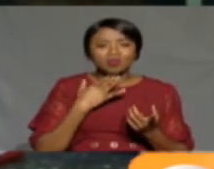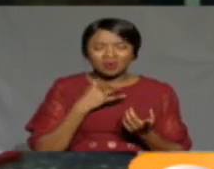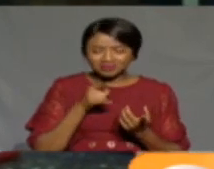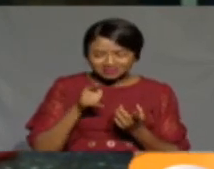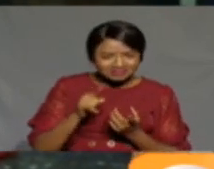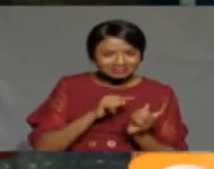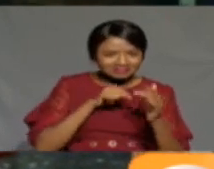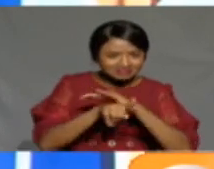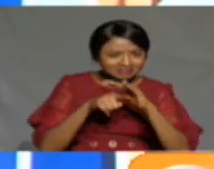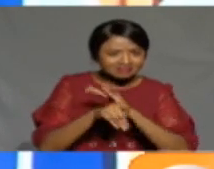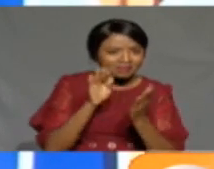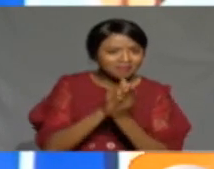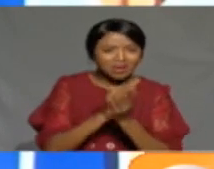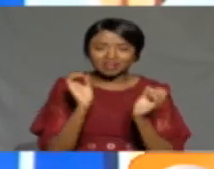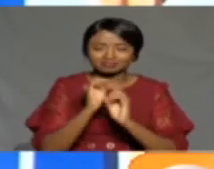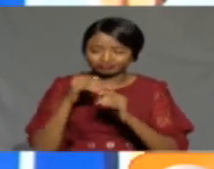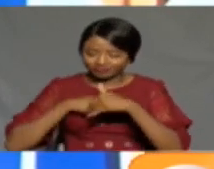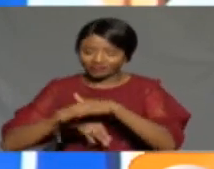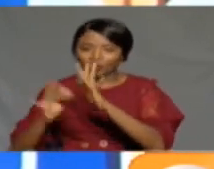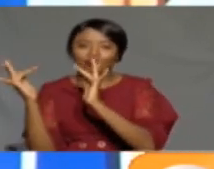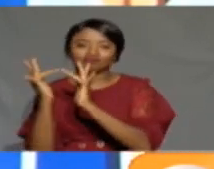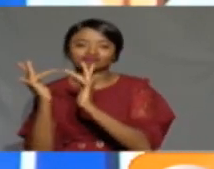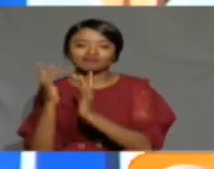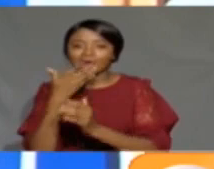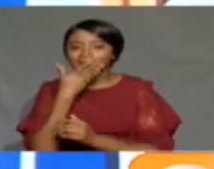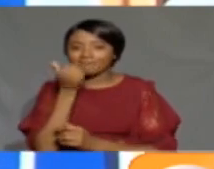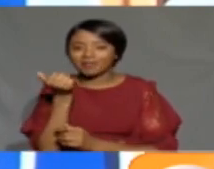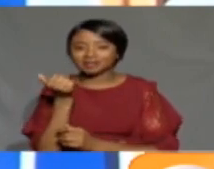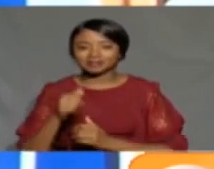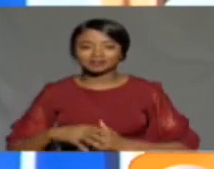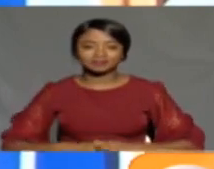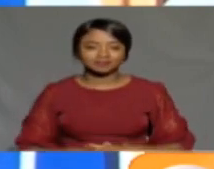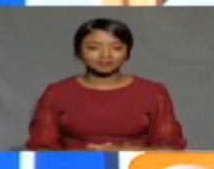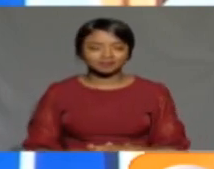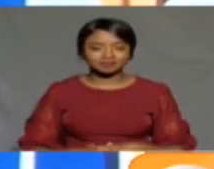adopt more internet-backed service provision. Faisal Ahmed, Citizen TV.